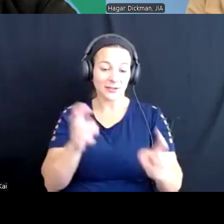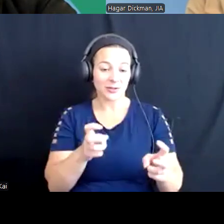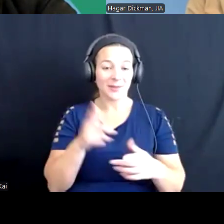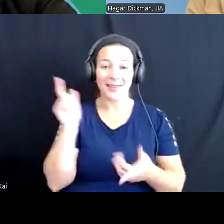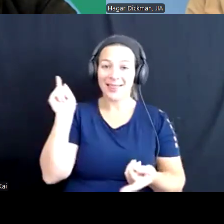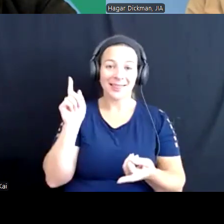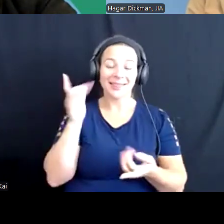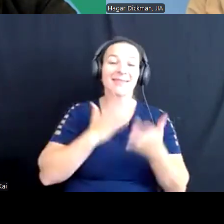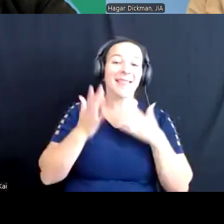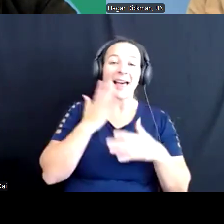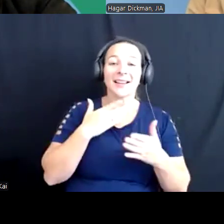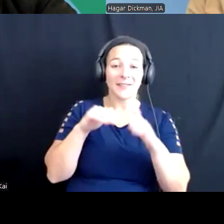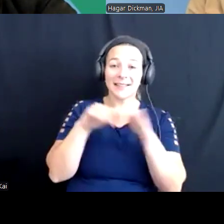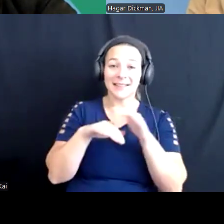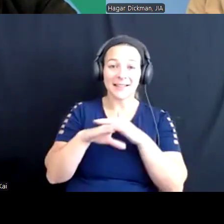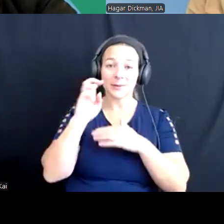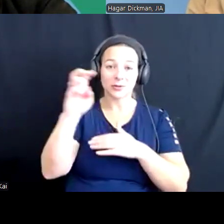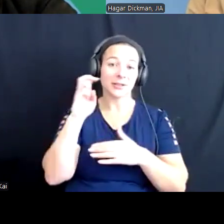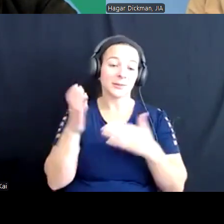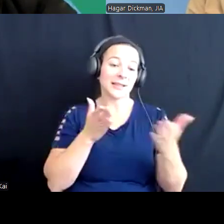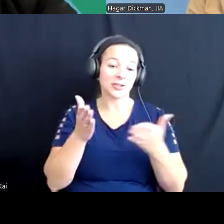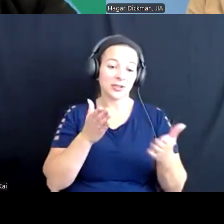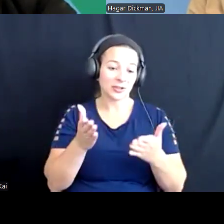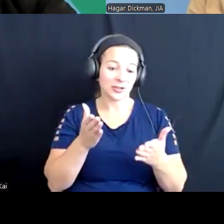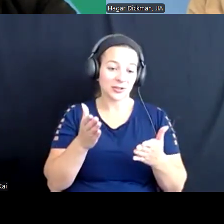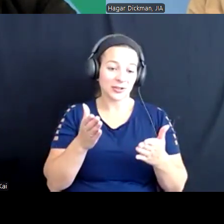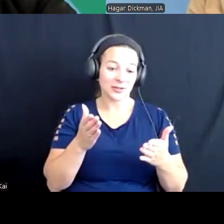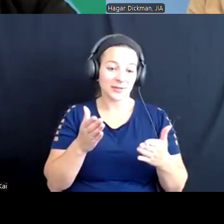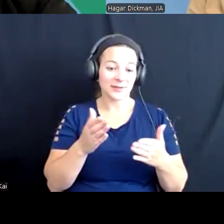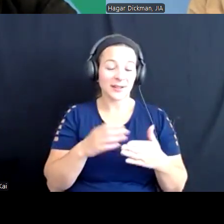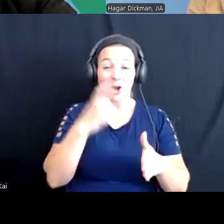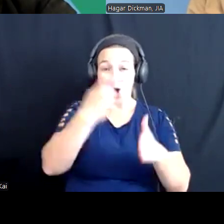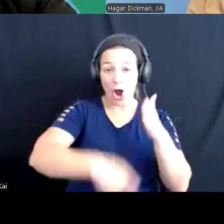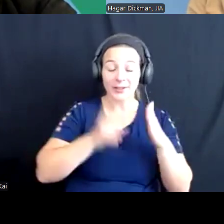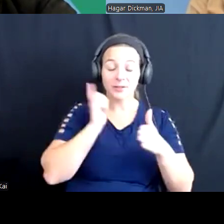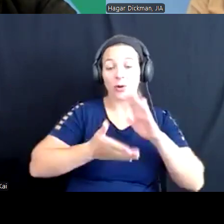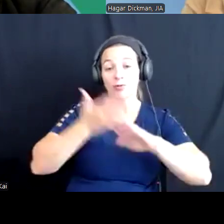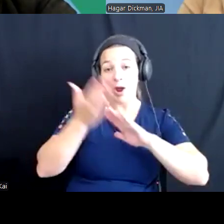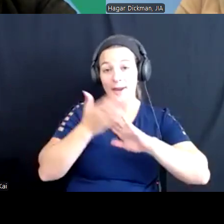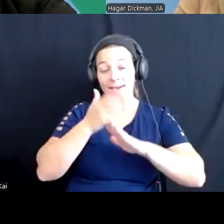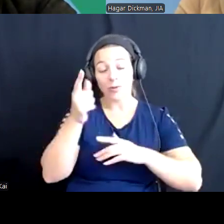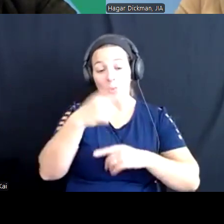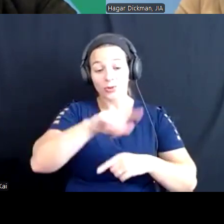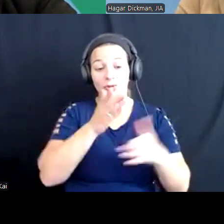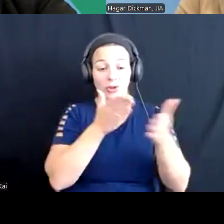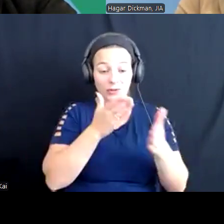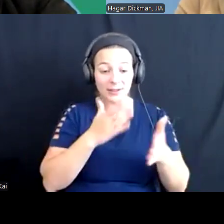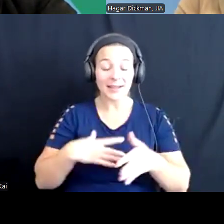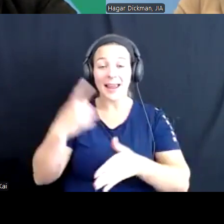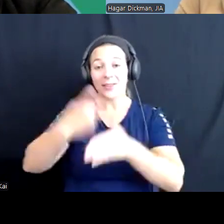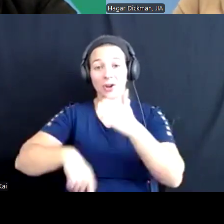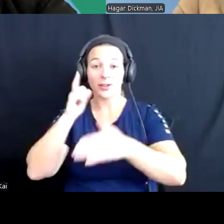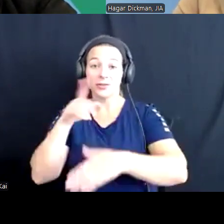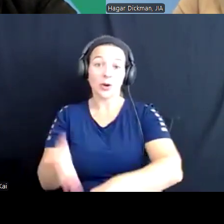accessible transportation services, the cost to run the services, and the cost to make